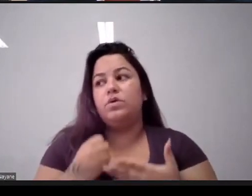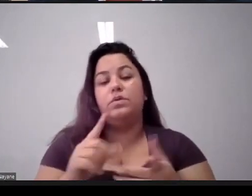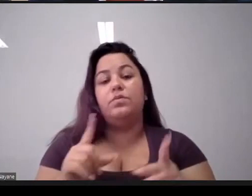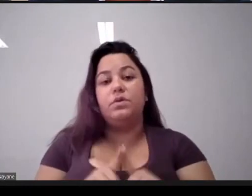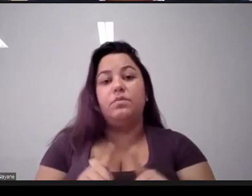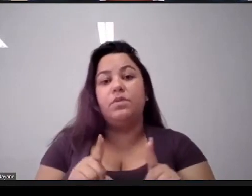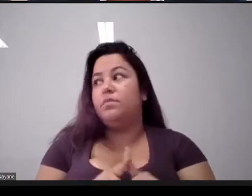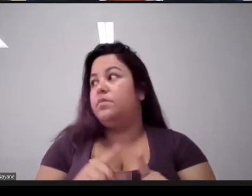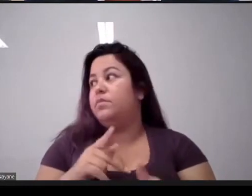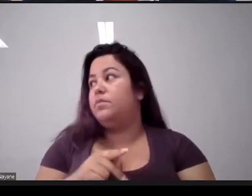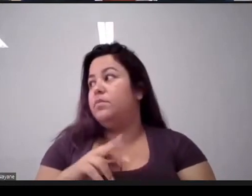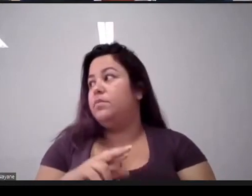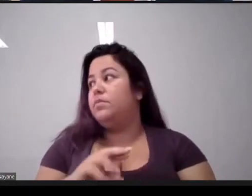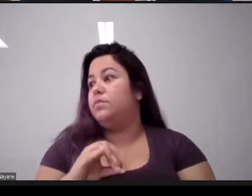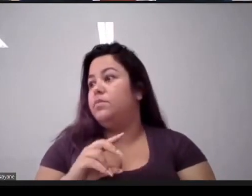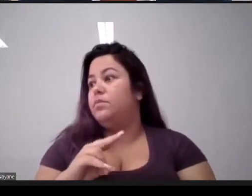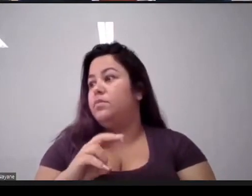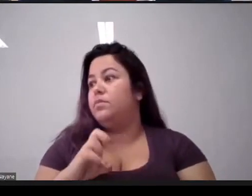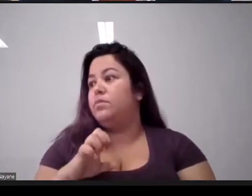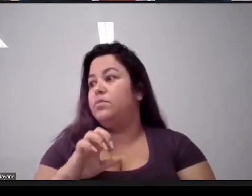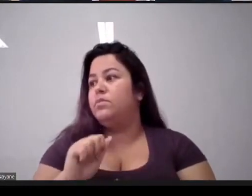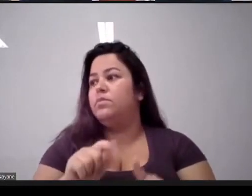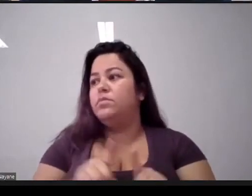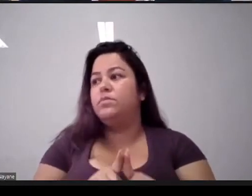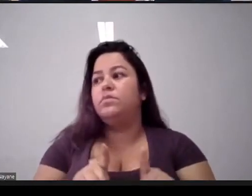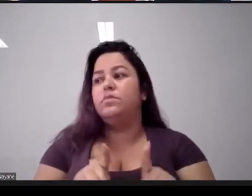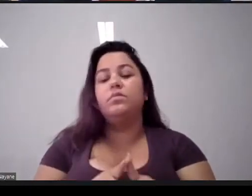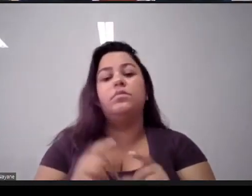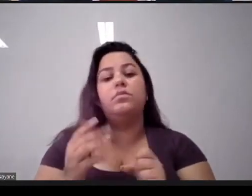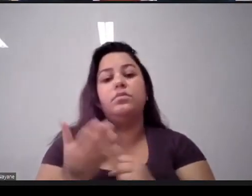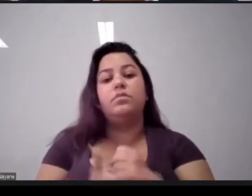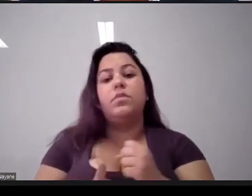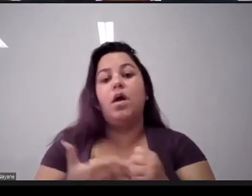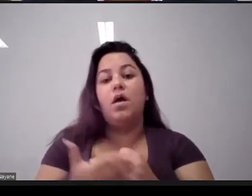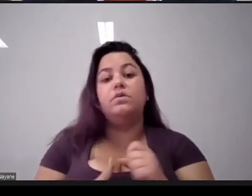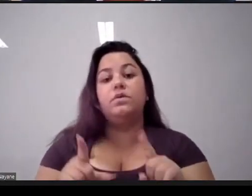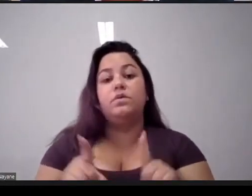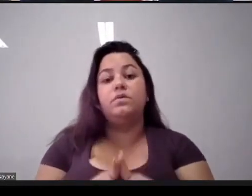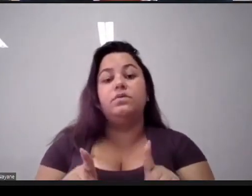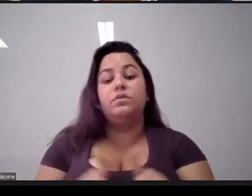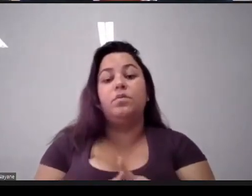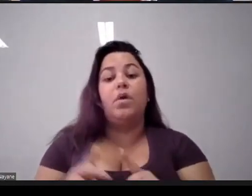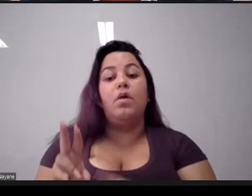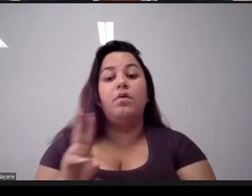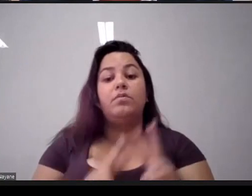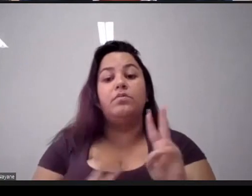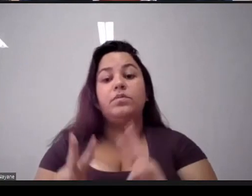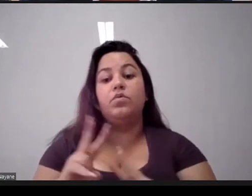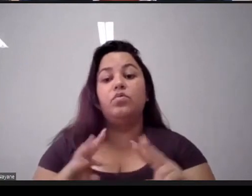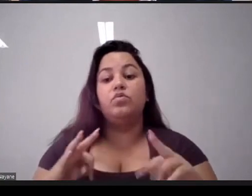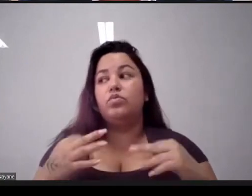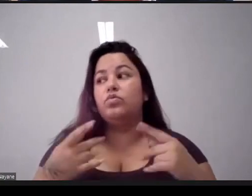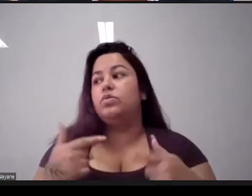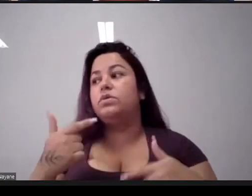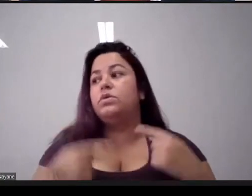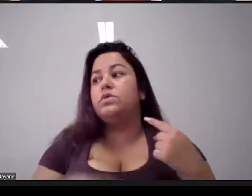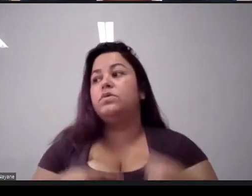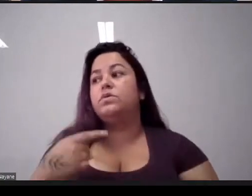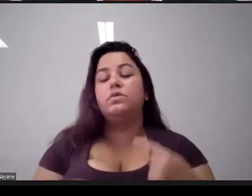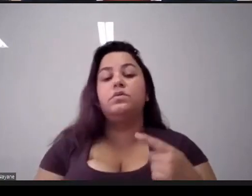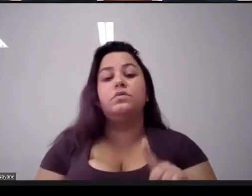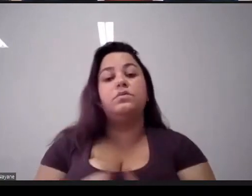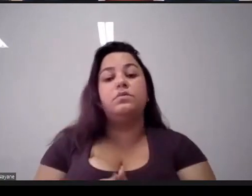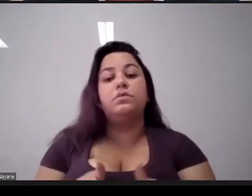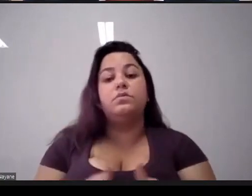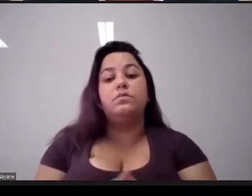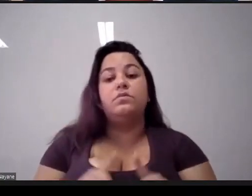more, not only contributing to the social security, but also the other social securities that you've mentioned before.